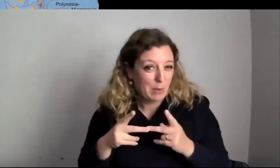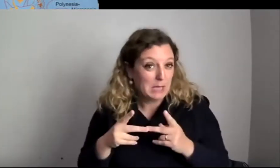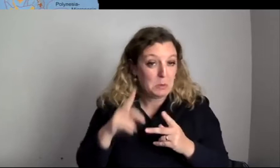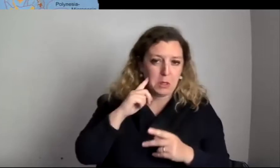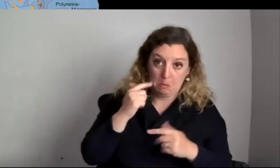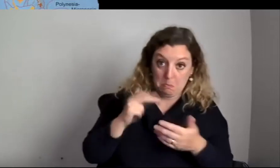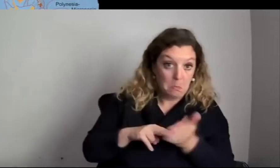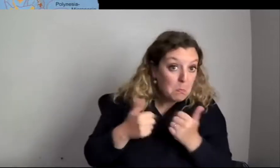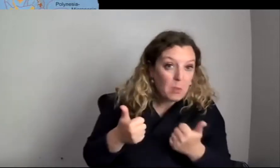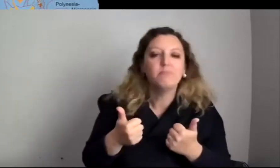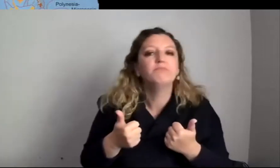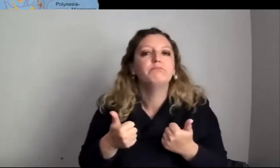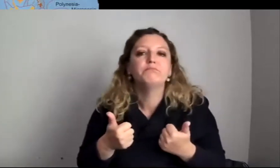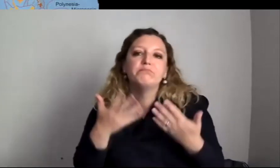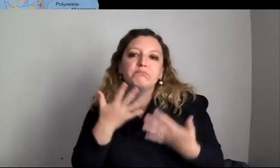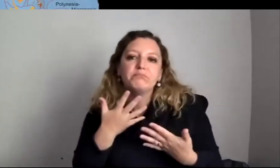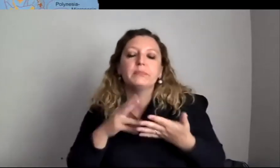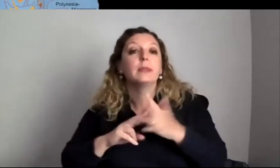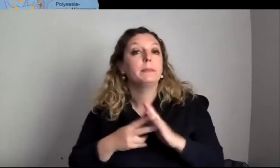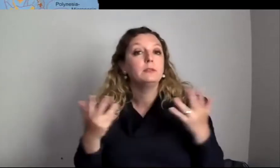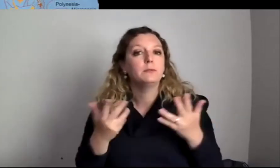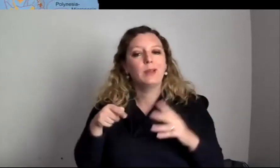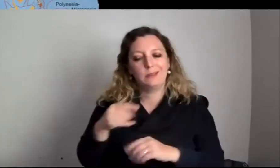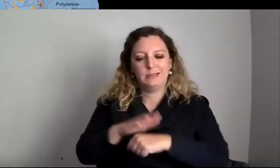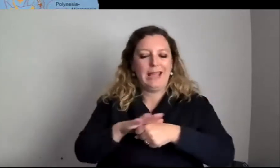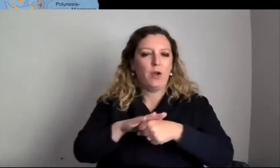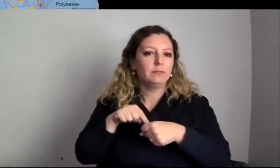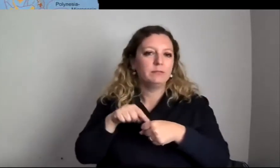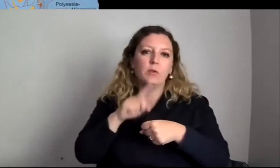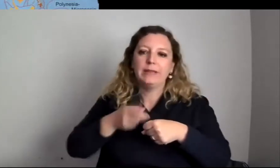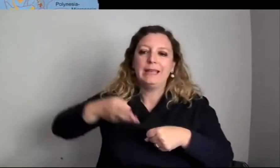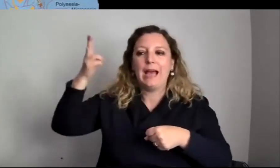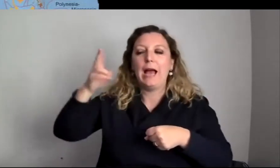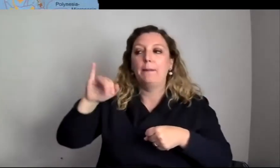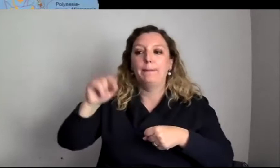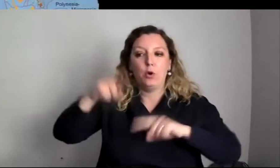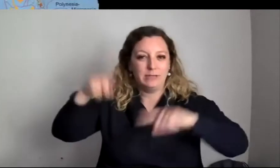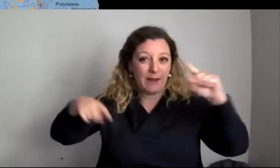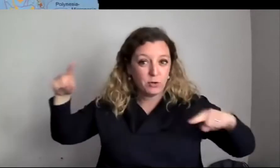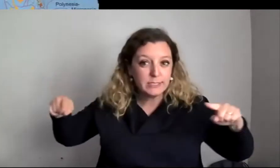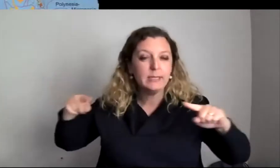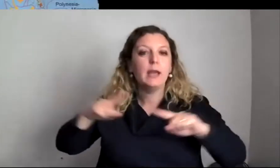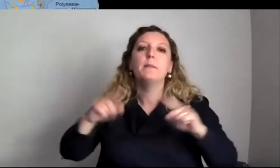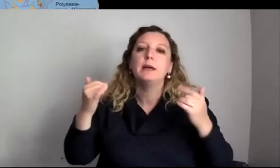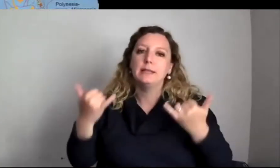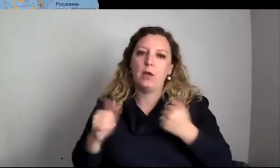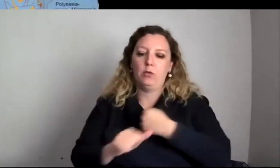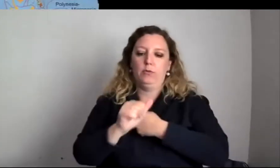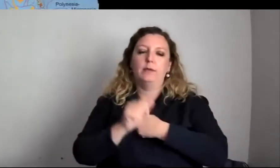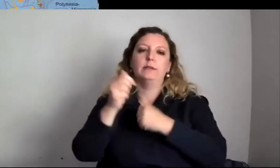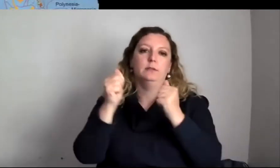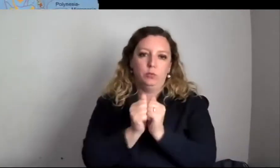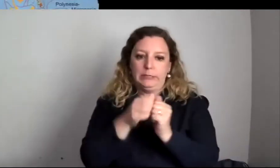thing. Unfortunately, though, what this means is that this area has really high biodiversity, but that biodiversity is being threatened with